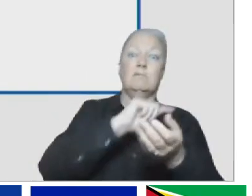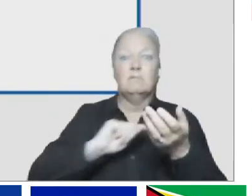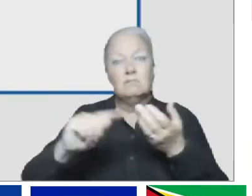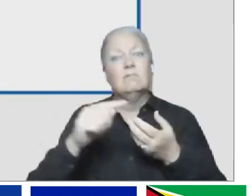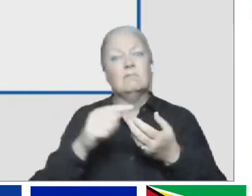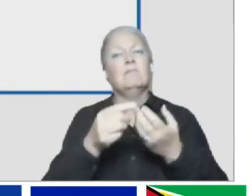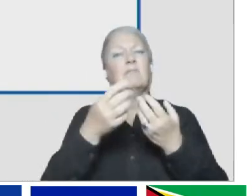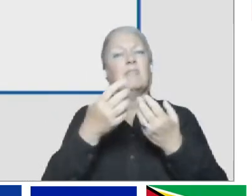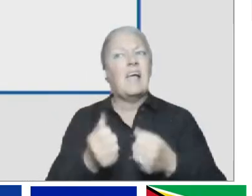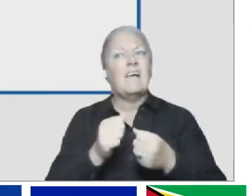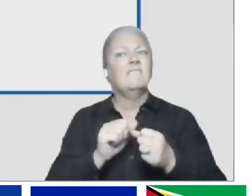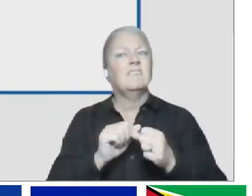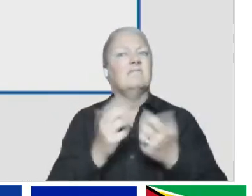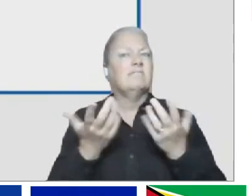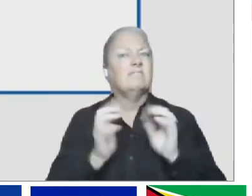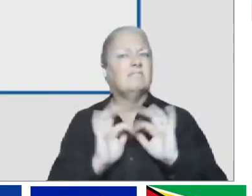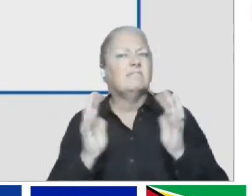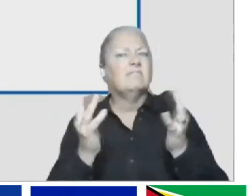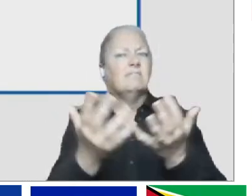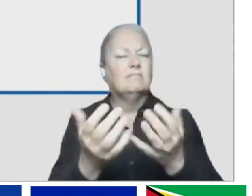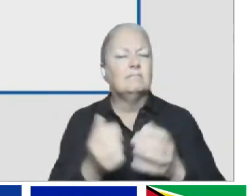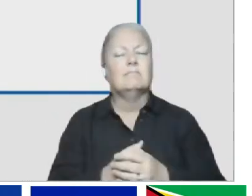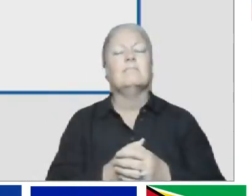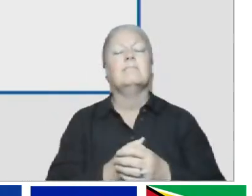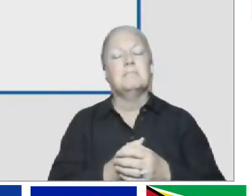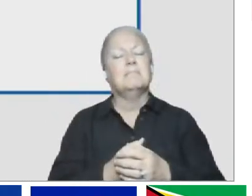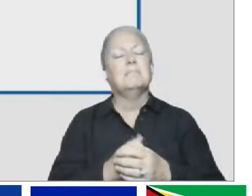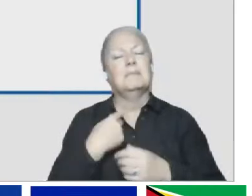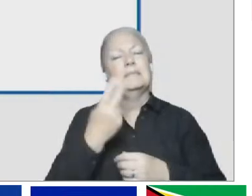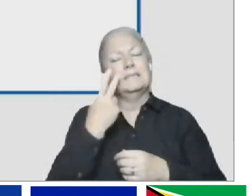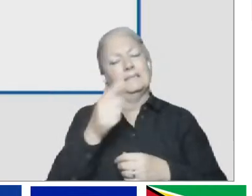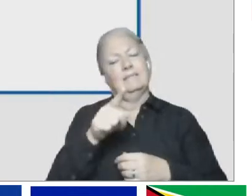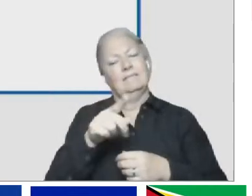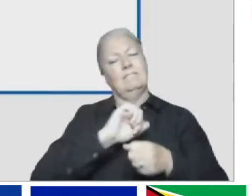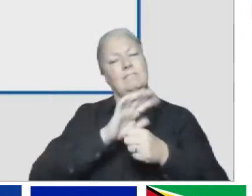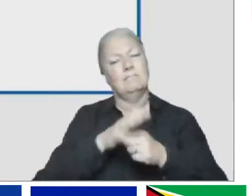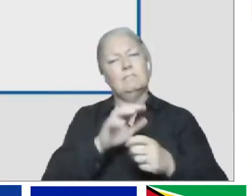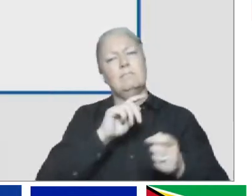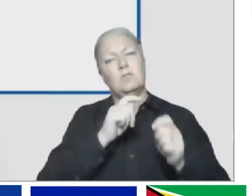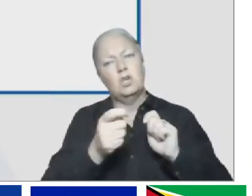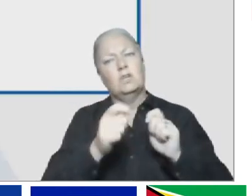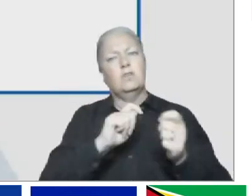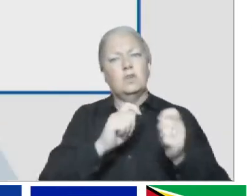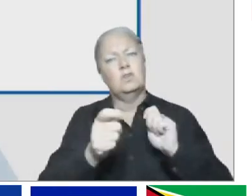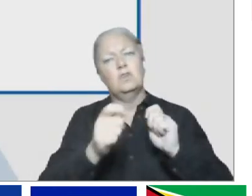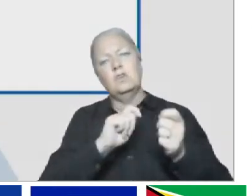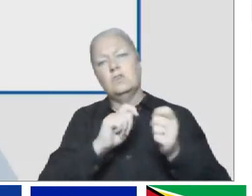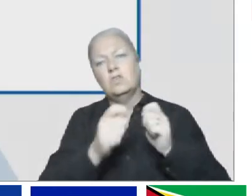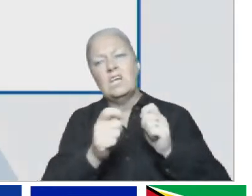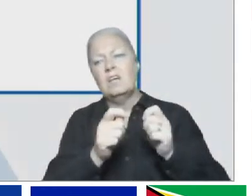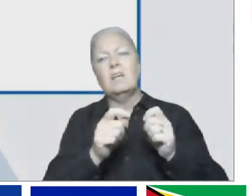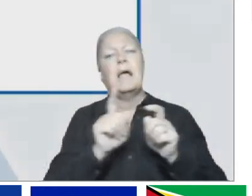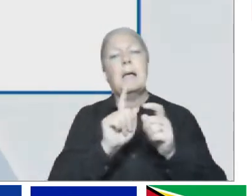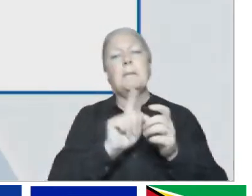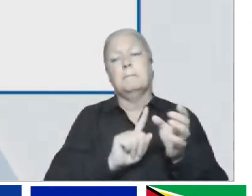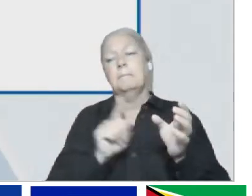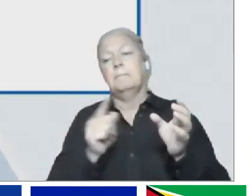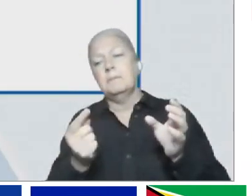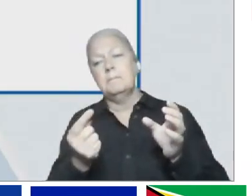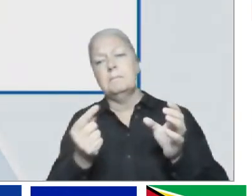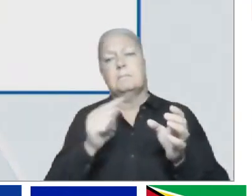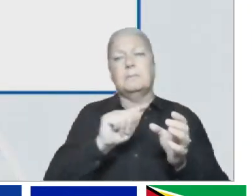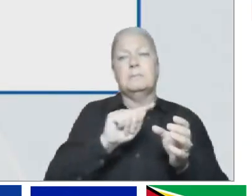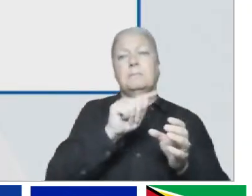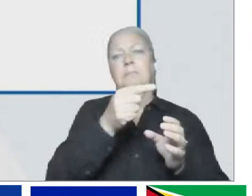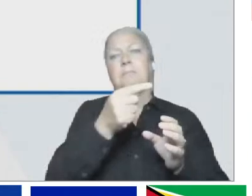it was changing a lot because it went to different countries at the same time. But we also had 4 things that